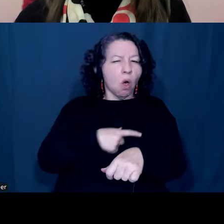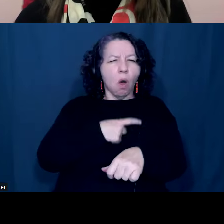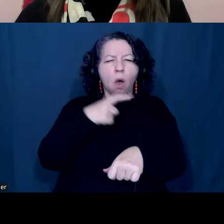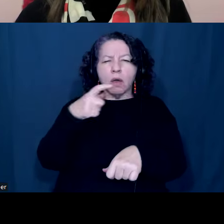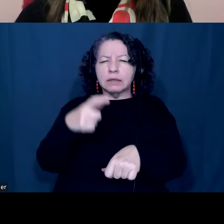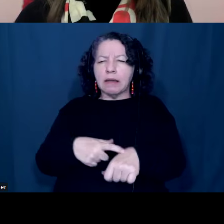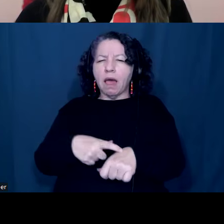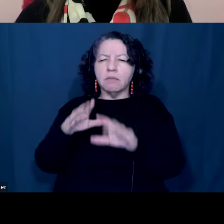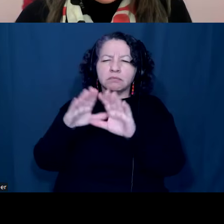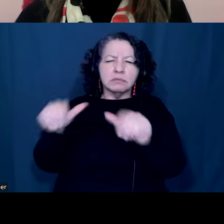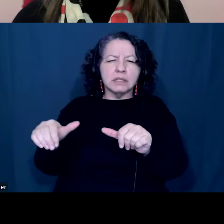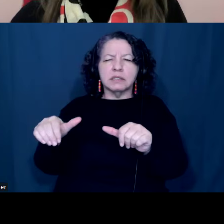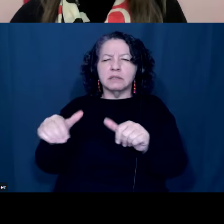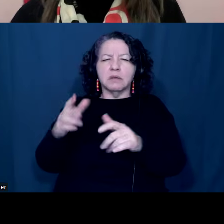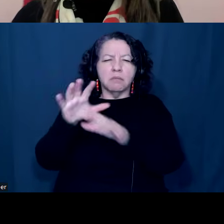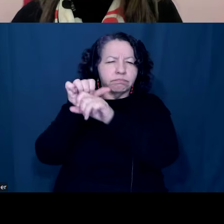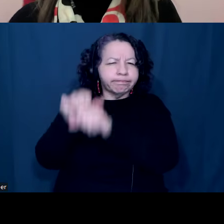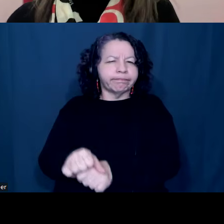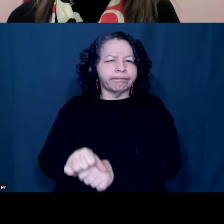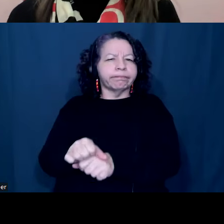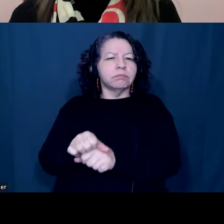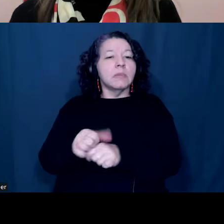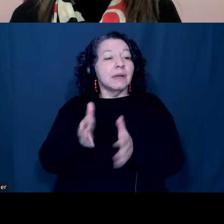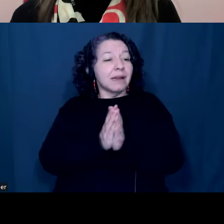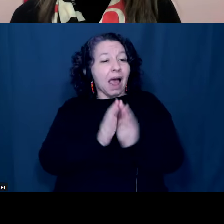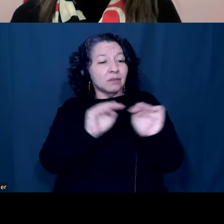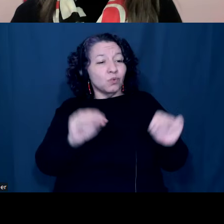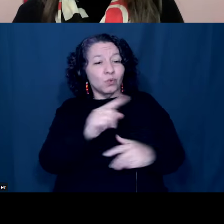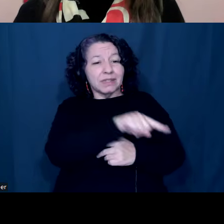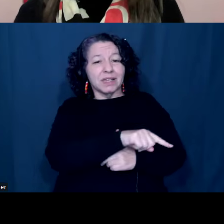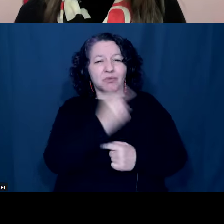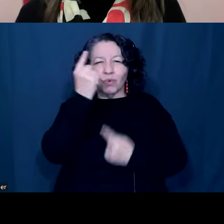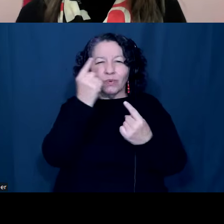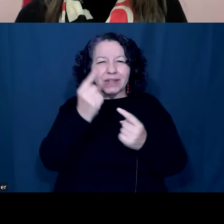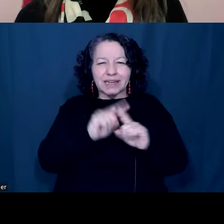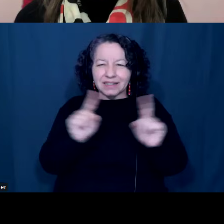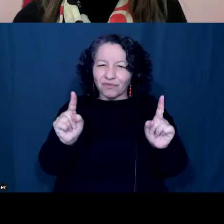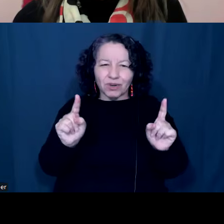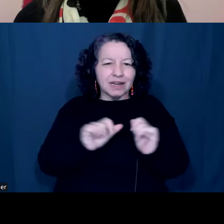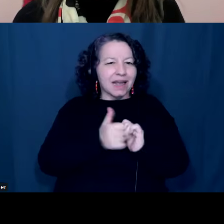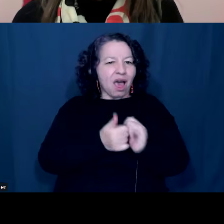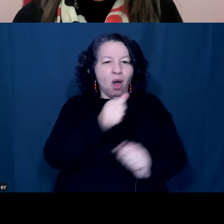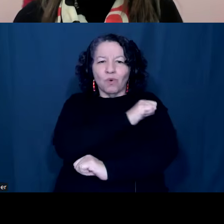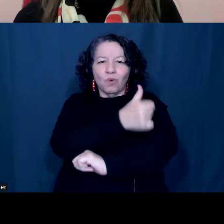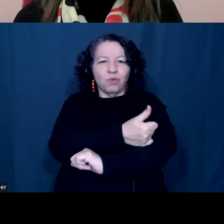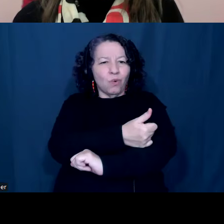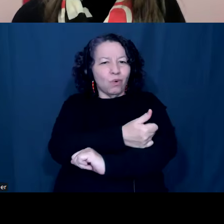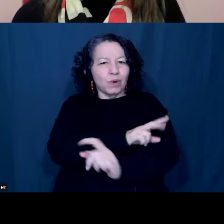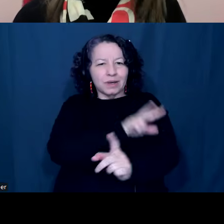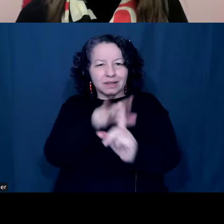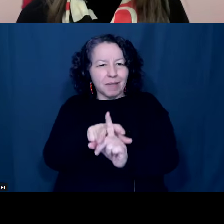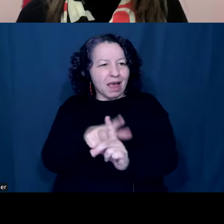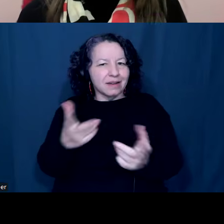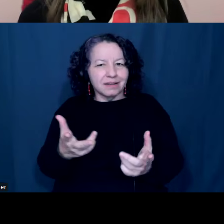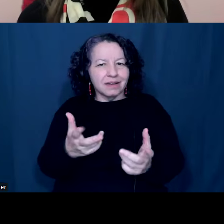habits. It asks museums to rethink how authority is exercised,